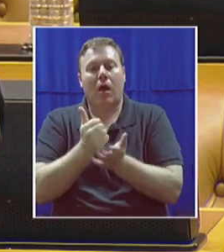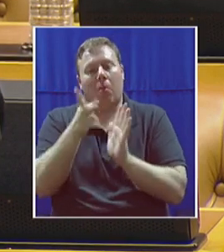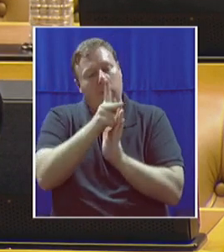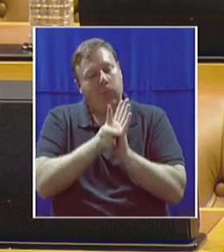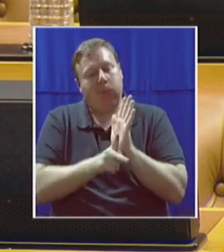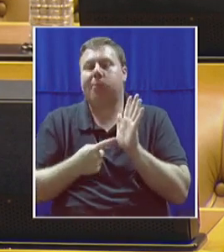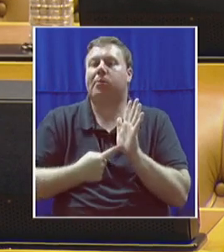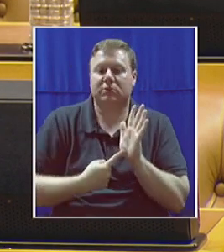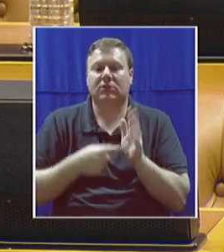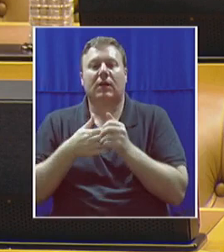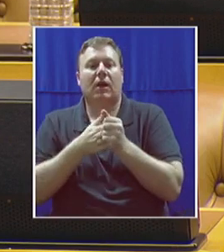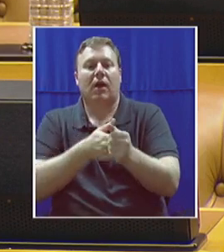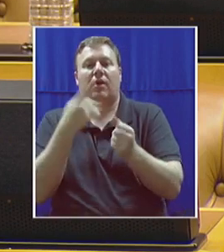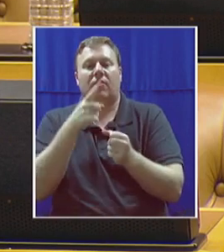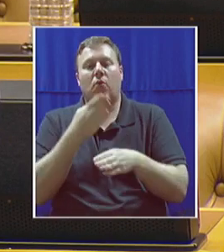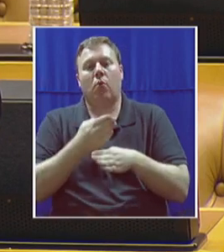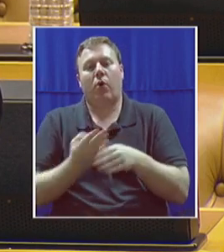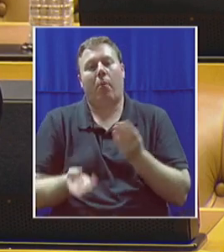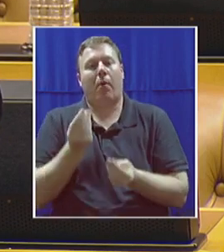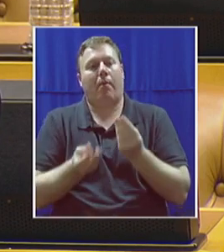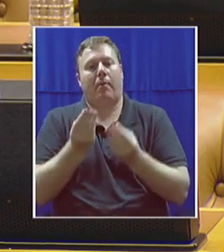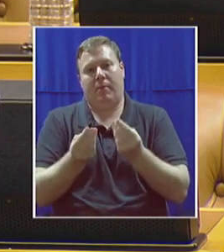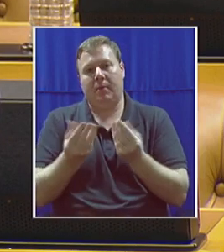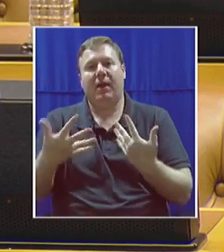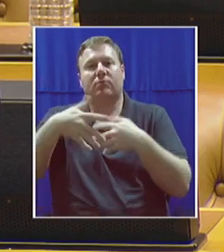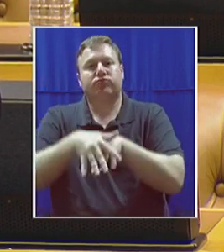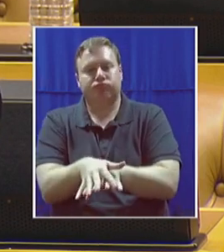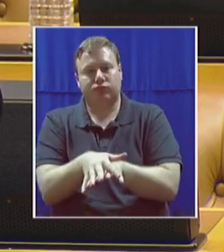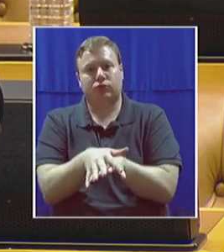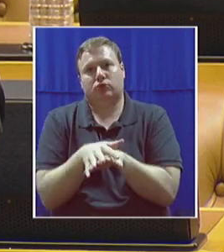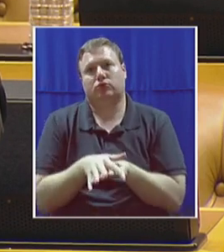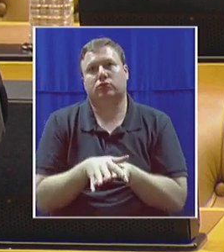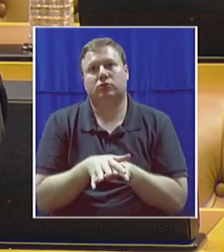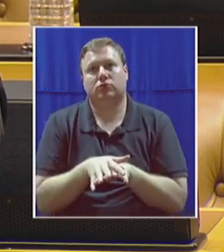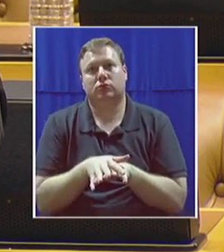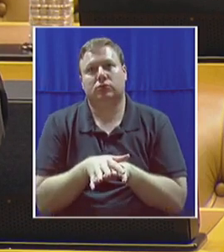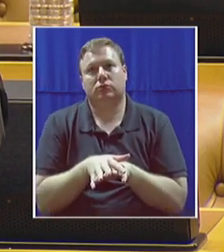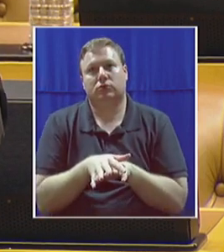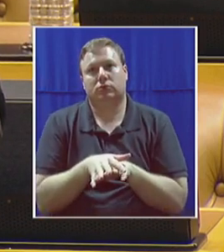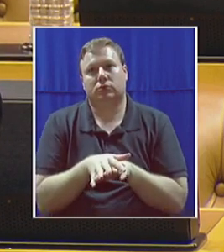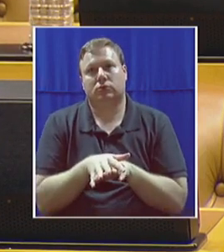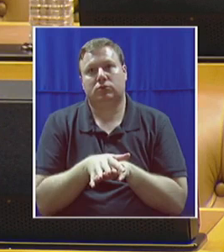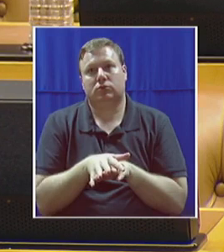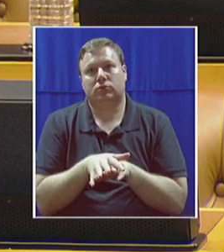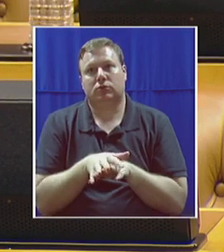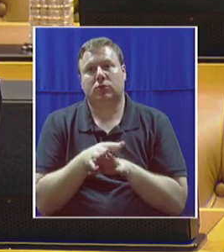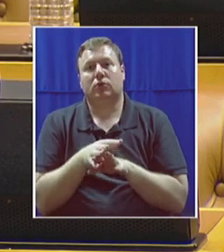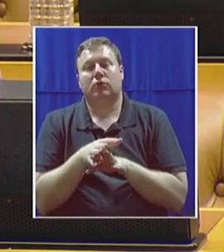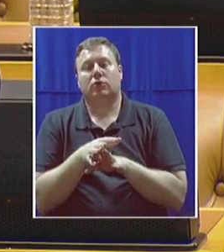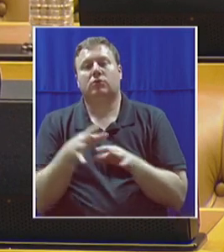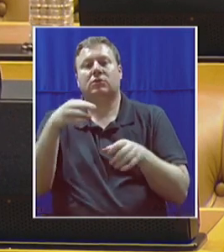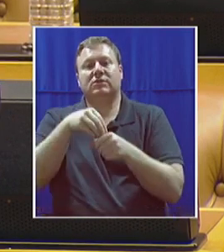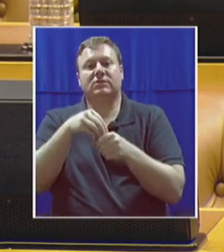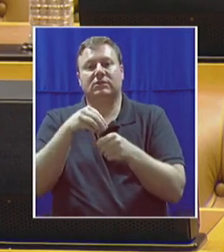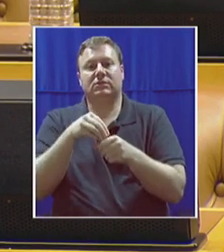to guide the review and the conclusion of the bilateral um bilateral government labor agreements the skills